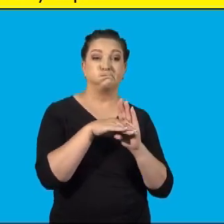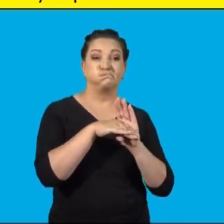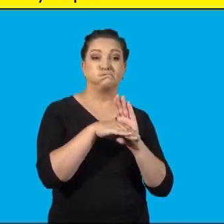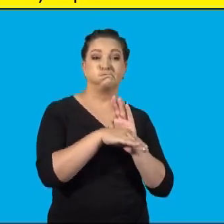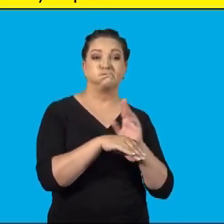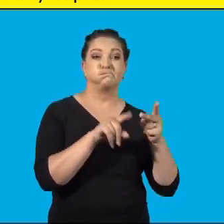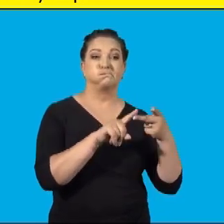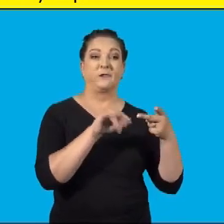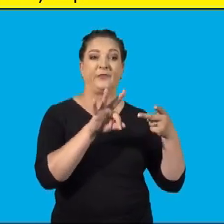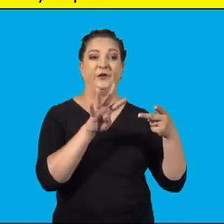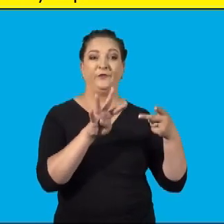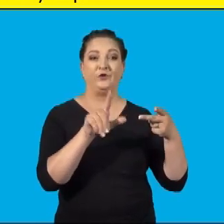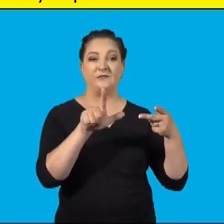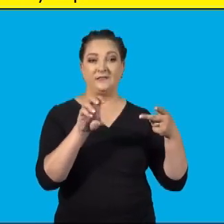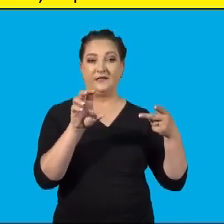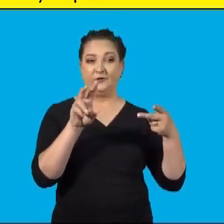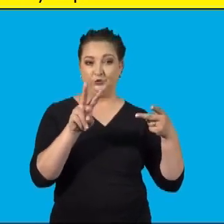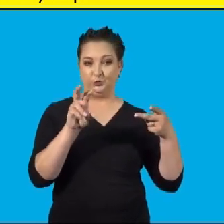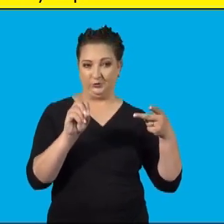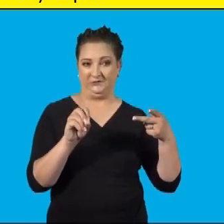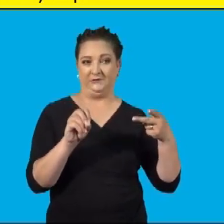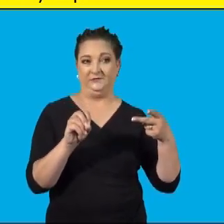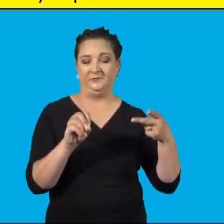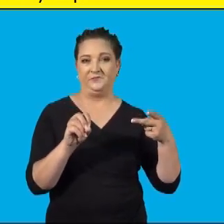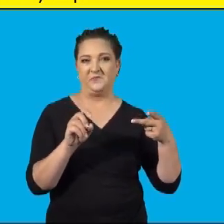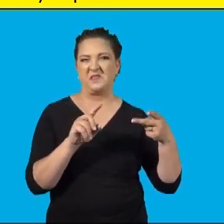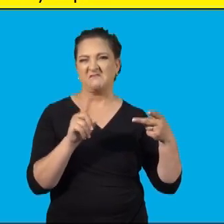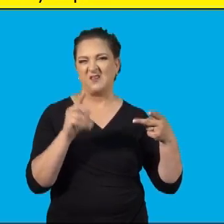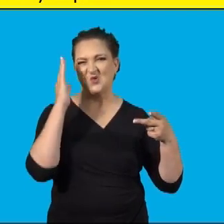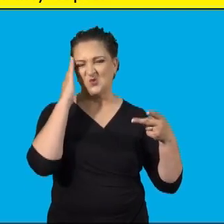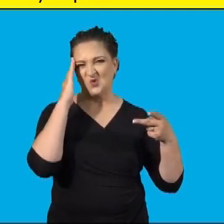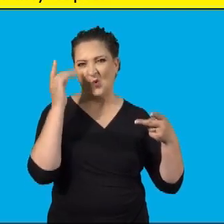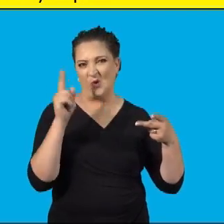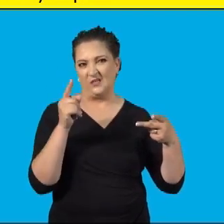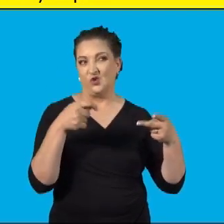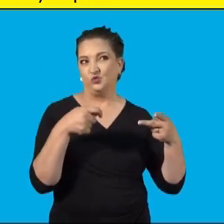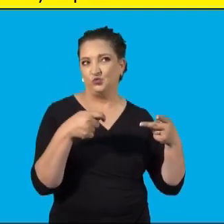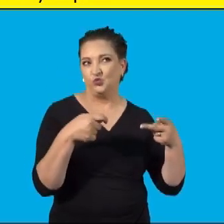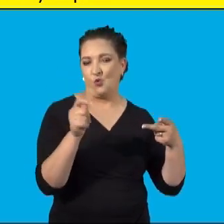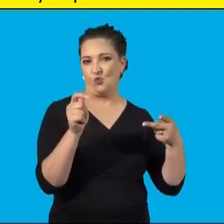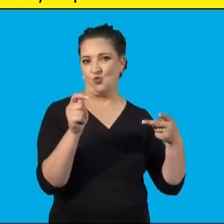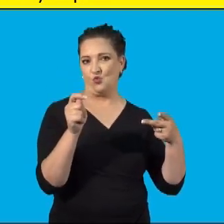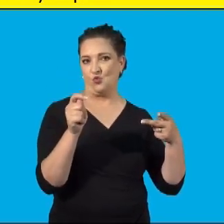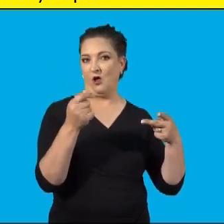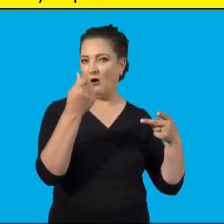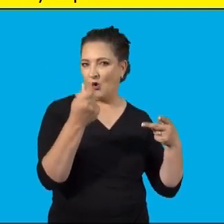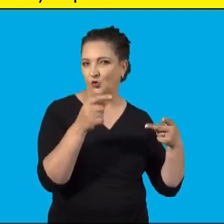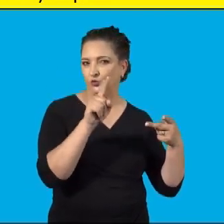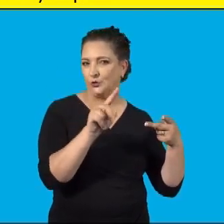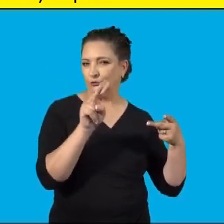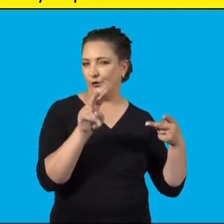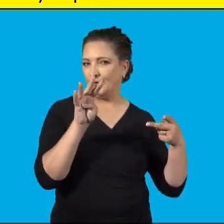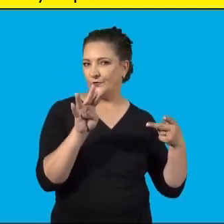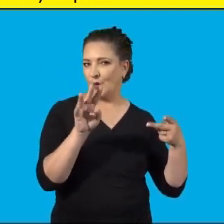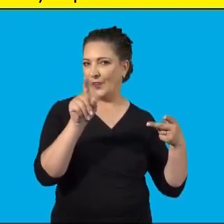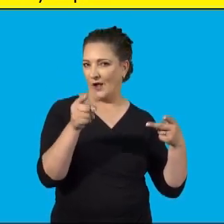depreciation of 34,720. No entries have been made in this regard. So I know that on my sold, its cost